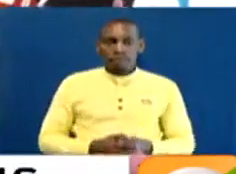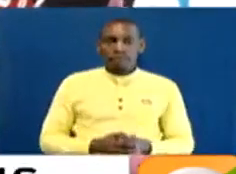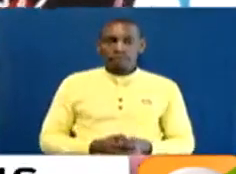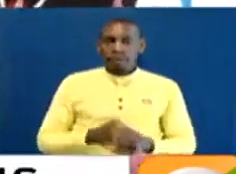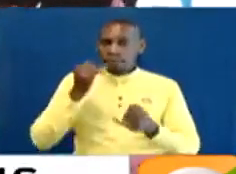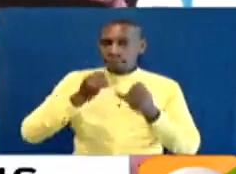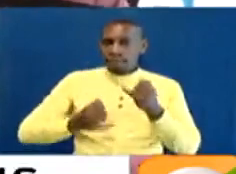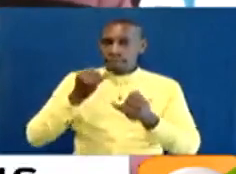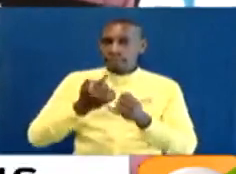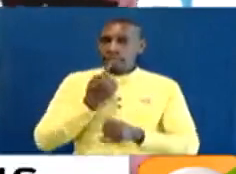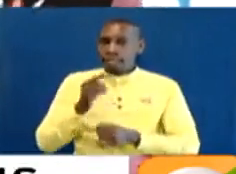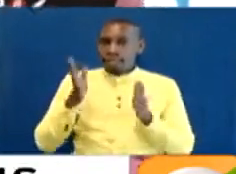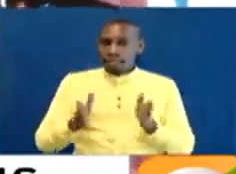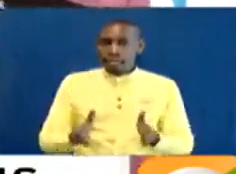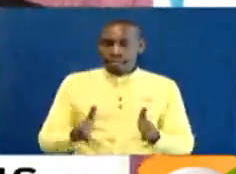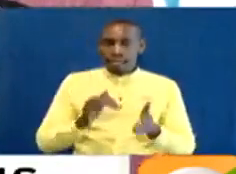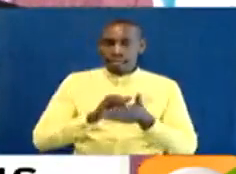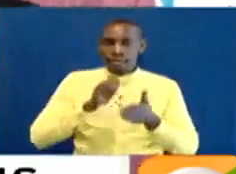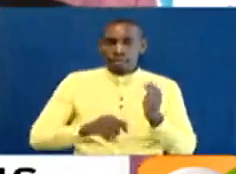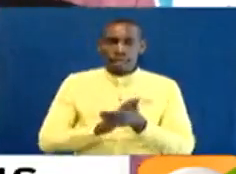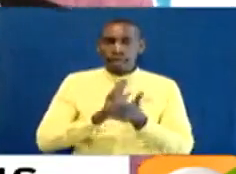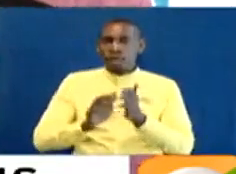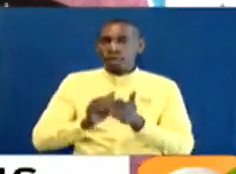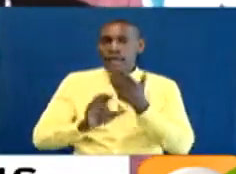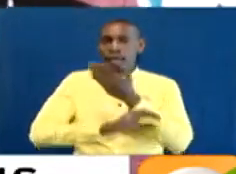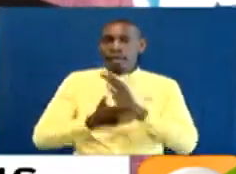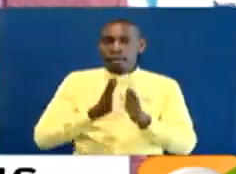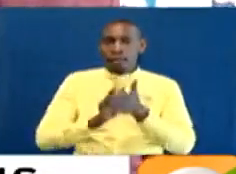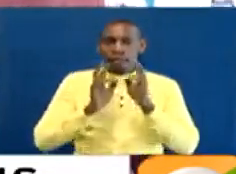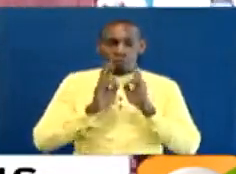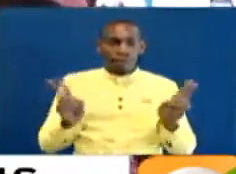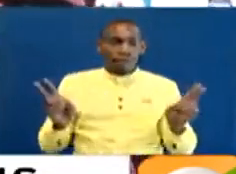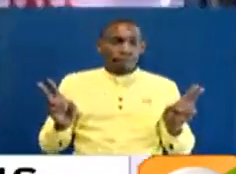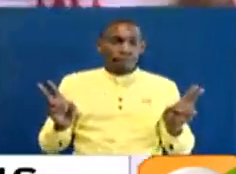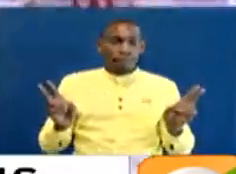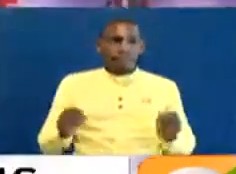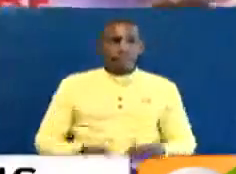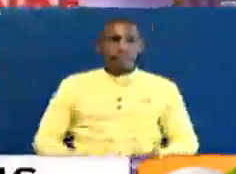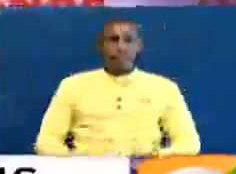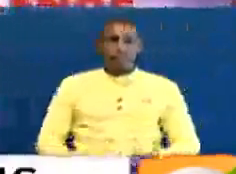Finally kuambia wa Kenya, hatuna inchi bila amani.